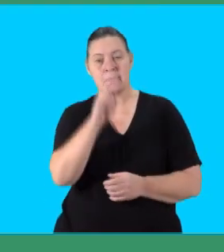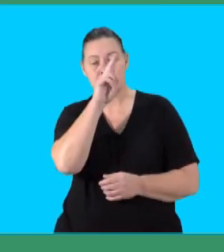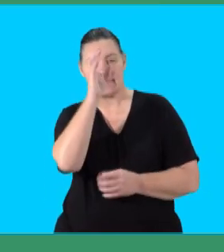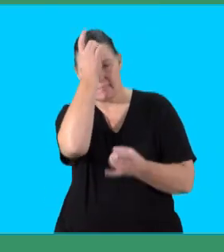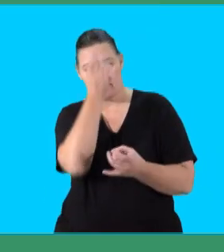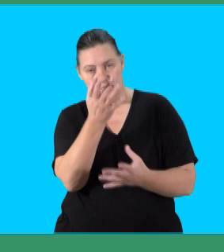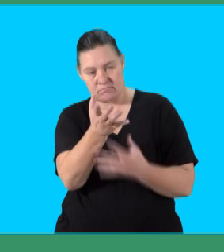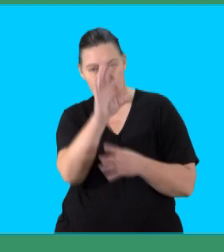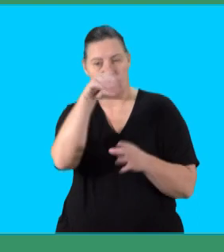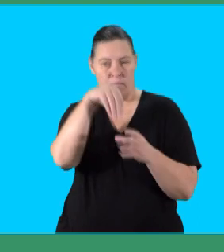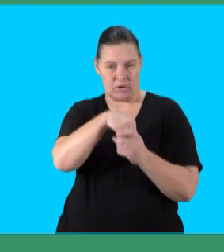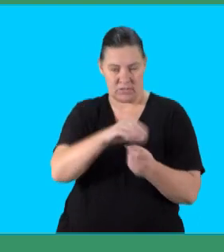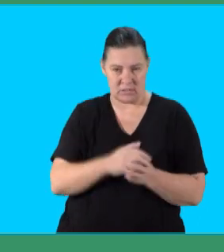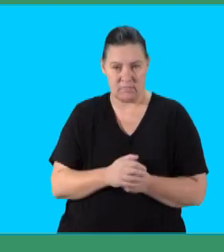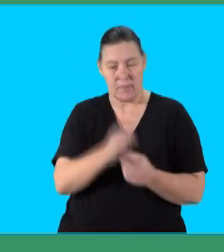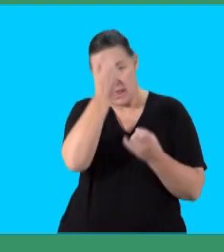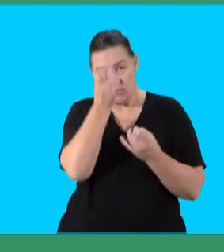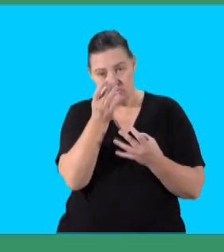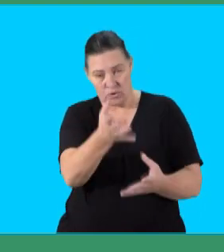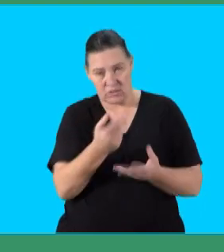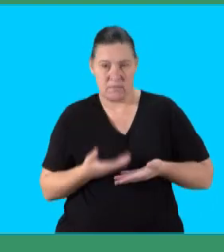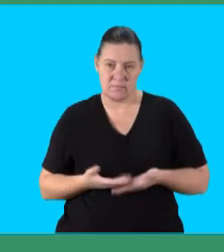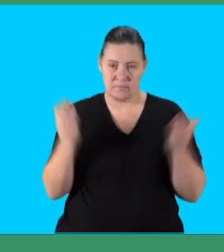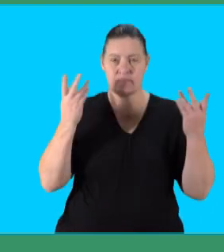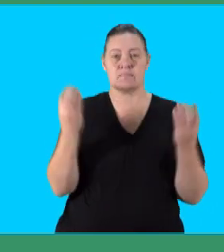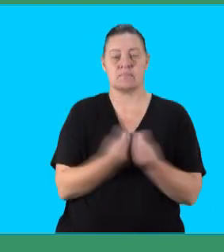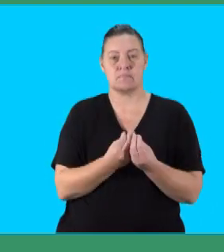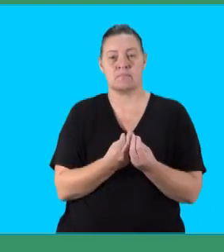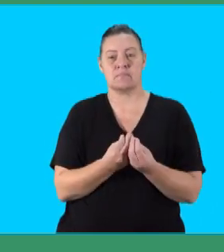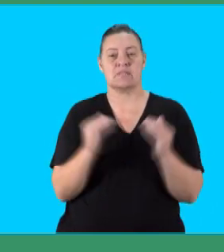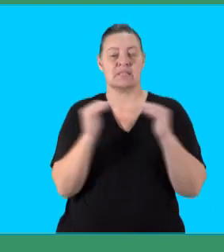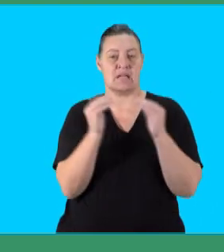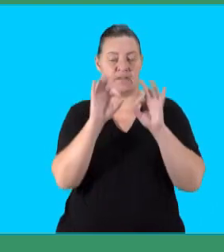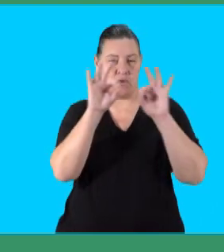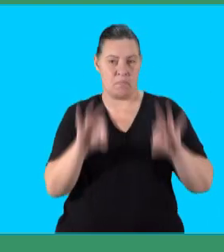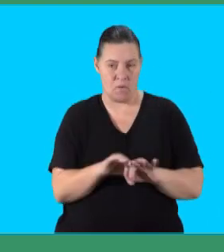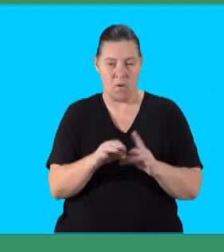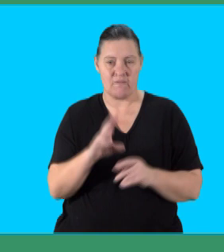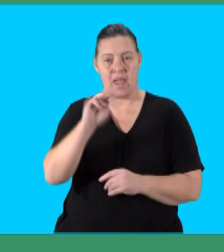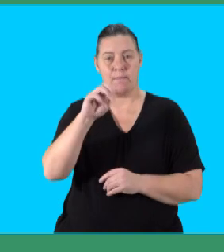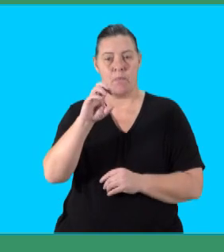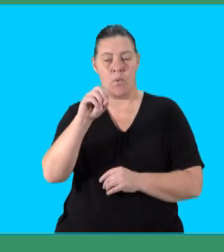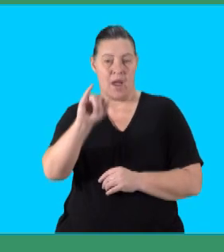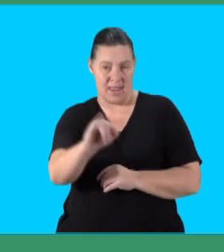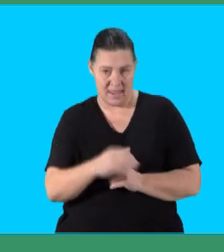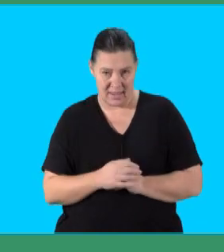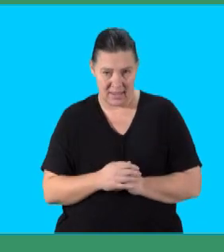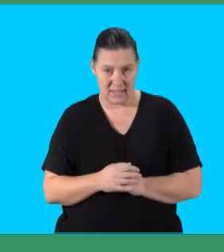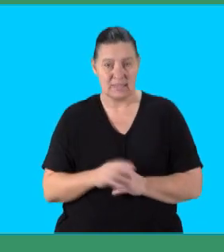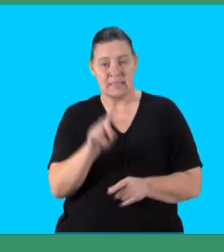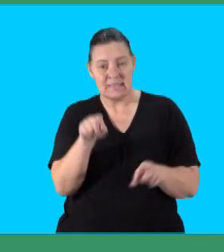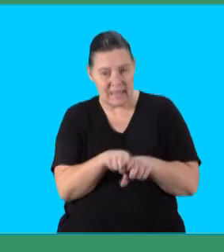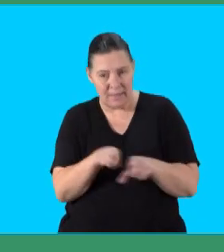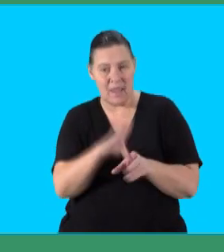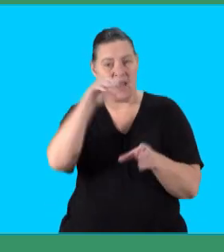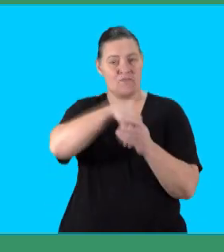of Incorporation. The notice must be lodged together with the standard form of the Memorandum of Incorporation, and it contains